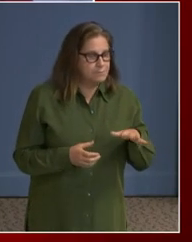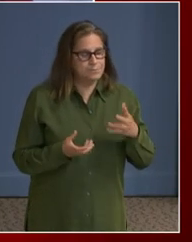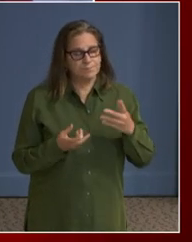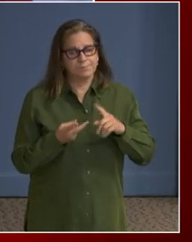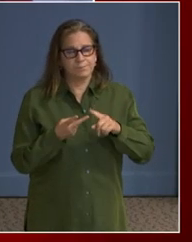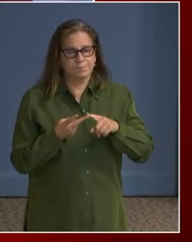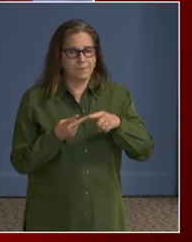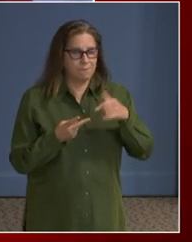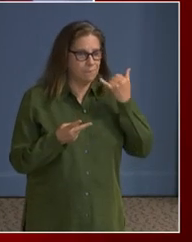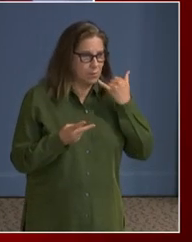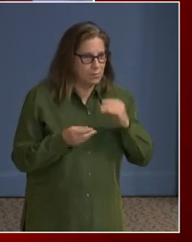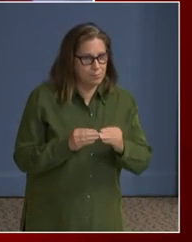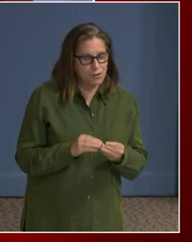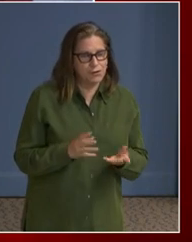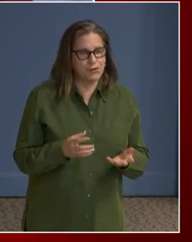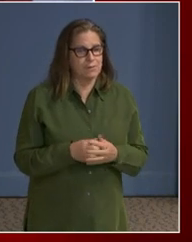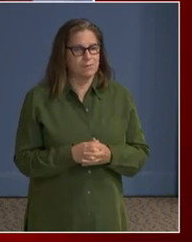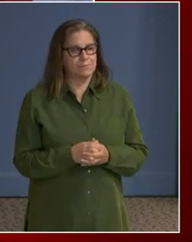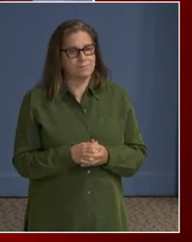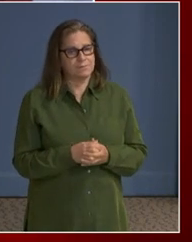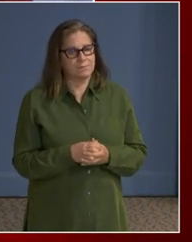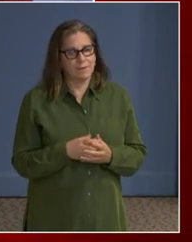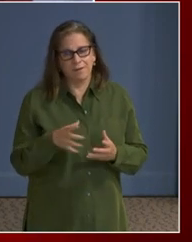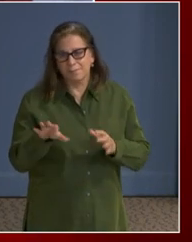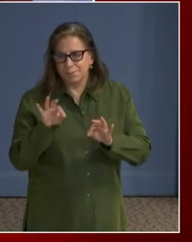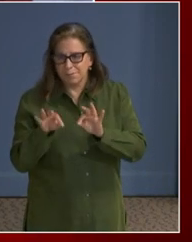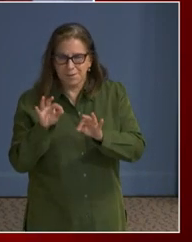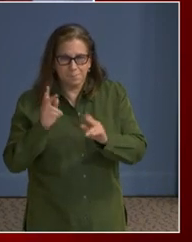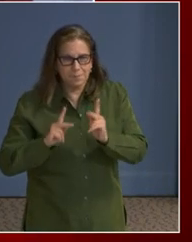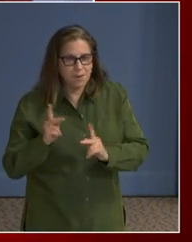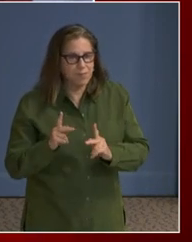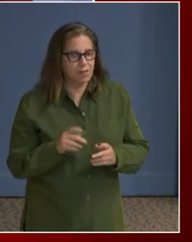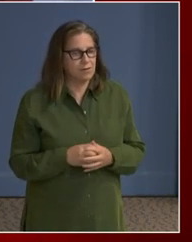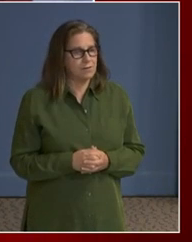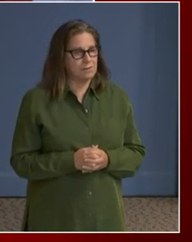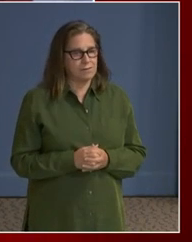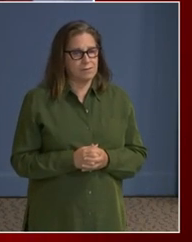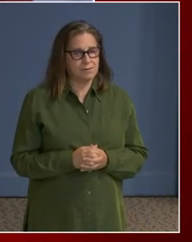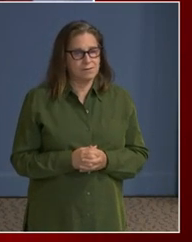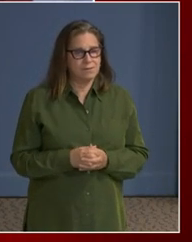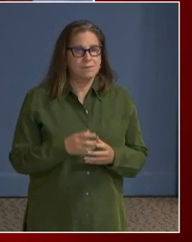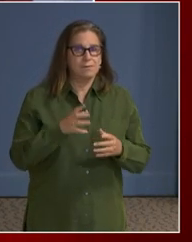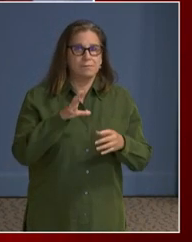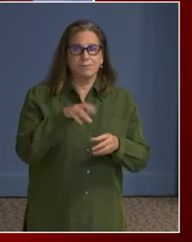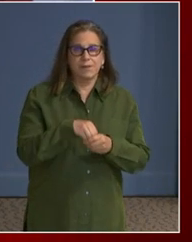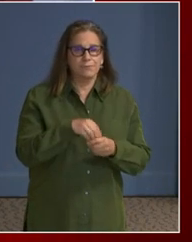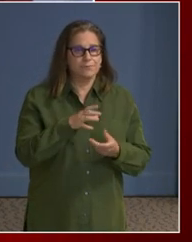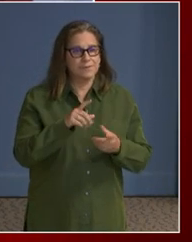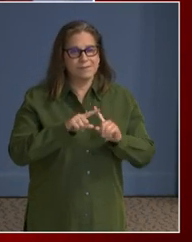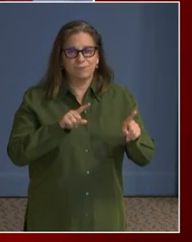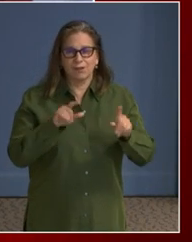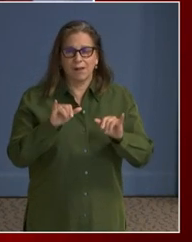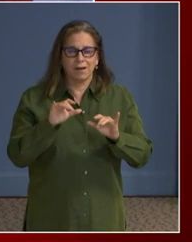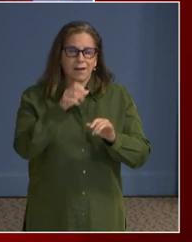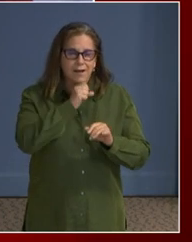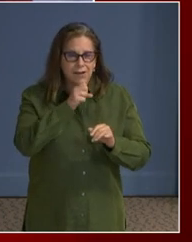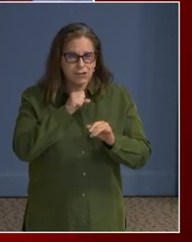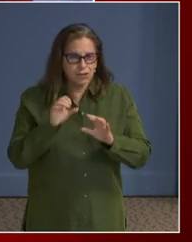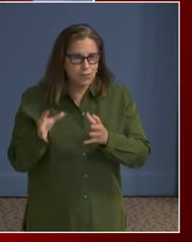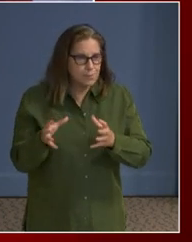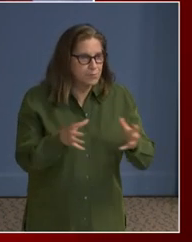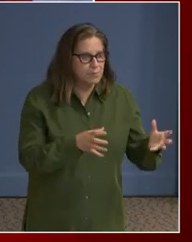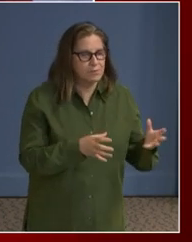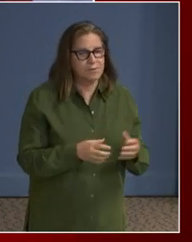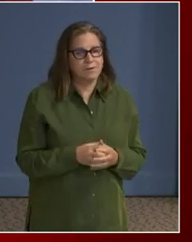randomly sample the population across ages and races and ethnicities. We are doing a